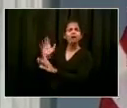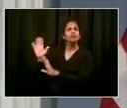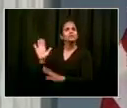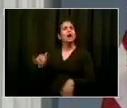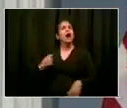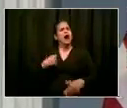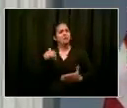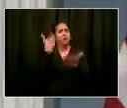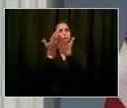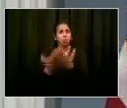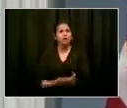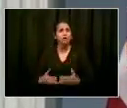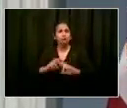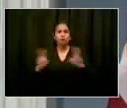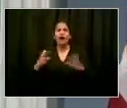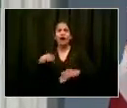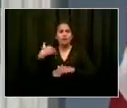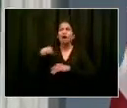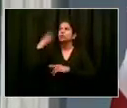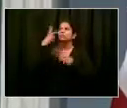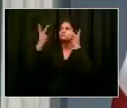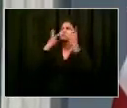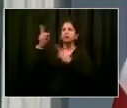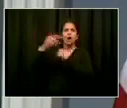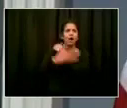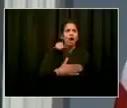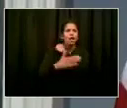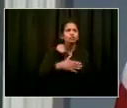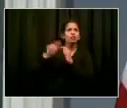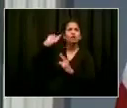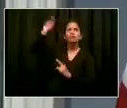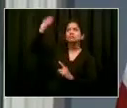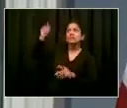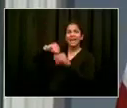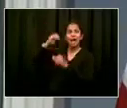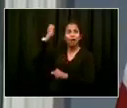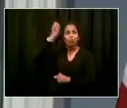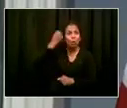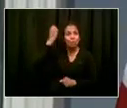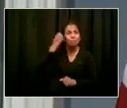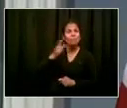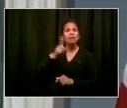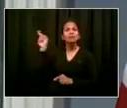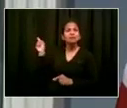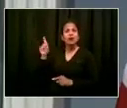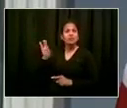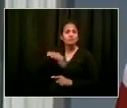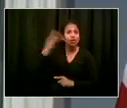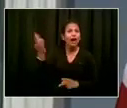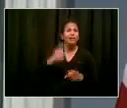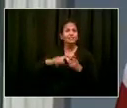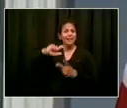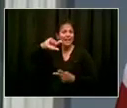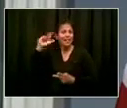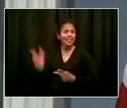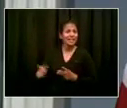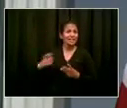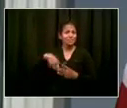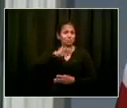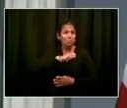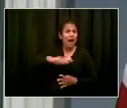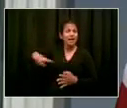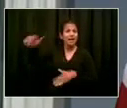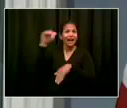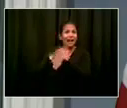seeing in Europe, in Spain and France, and Italy and the UK. Many of those cases can